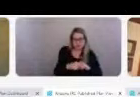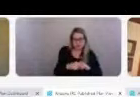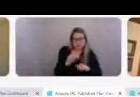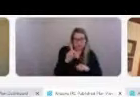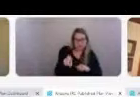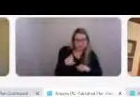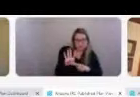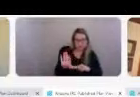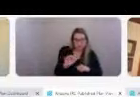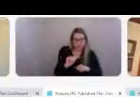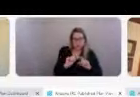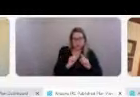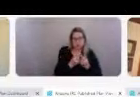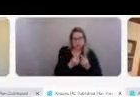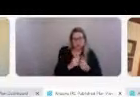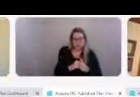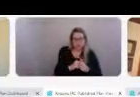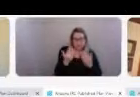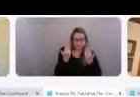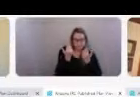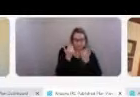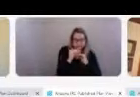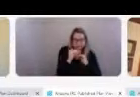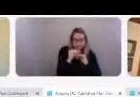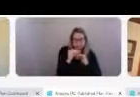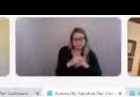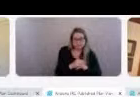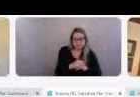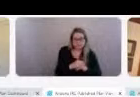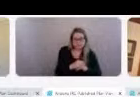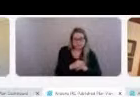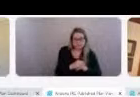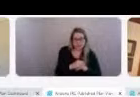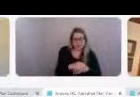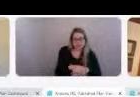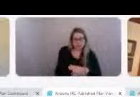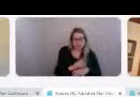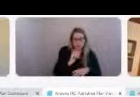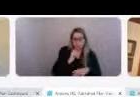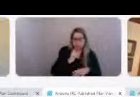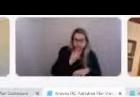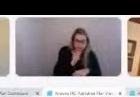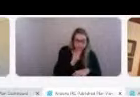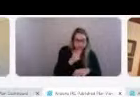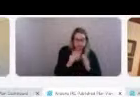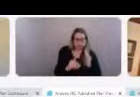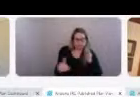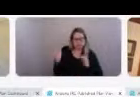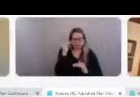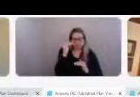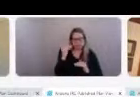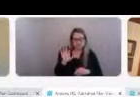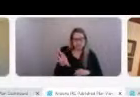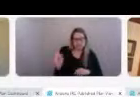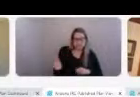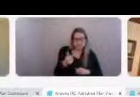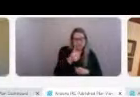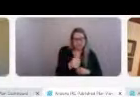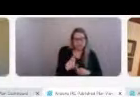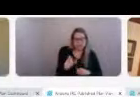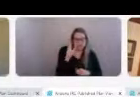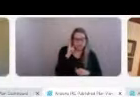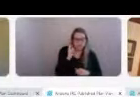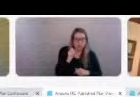their districts it limits extremism on both sides of the spectrum and means that candidates must listen to